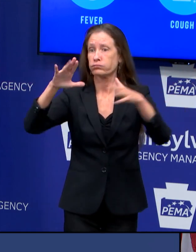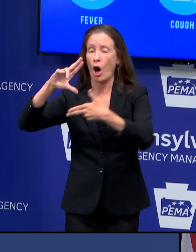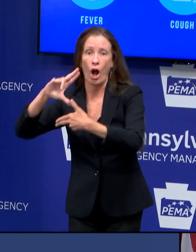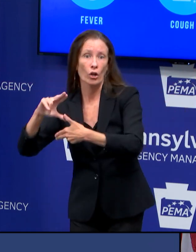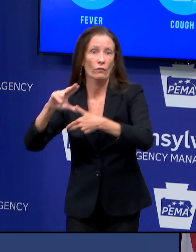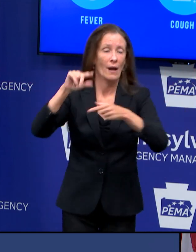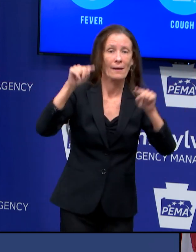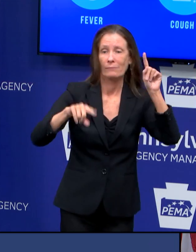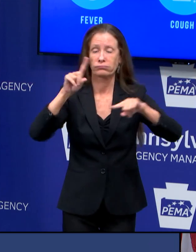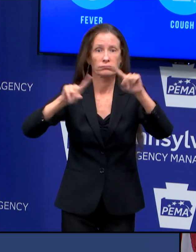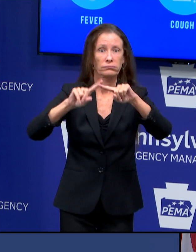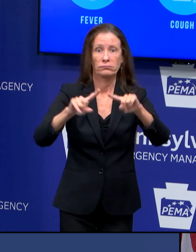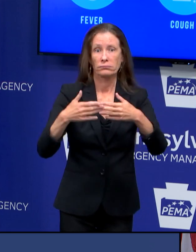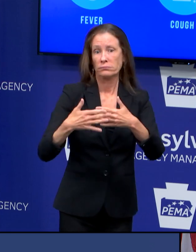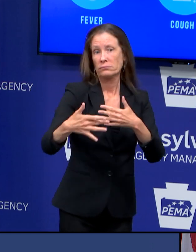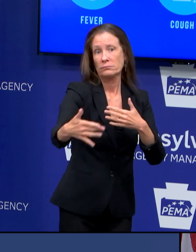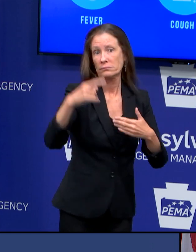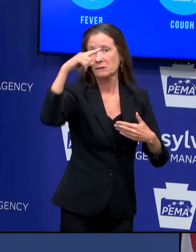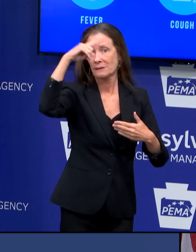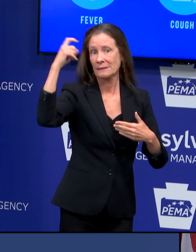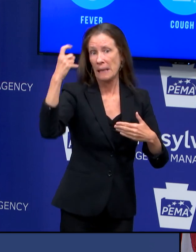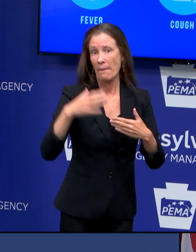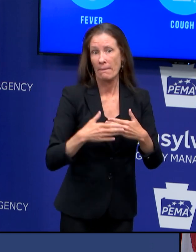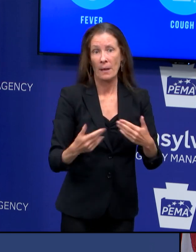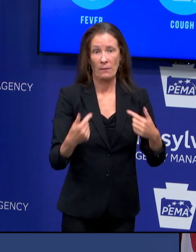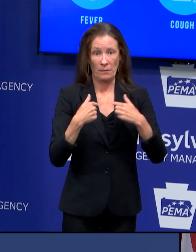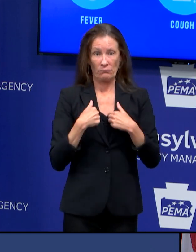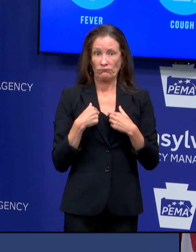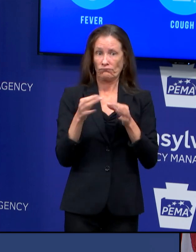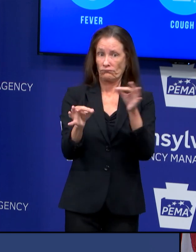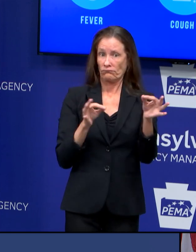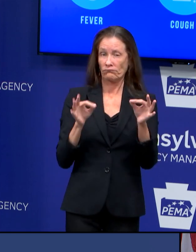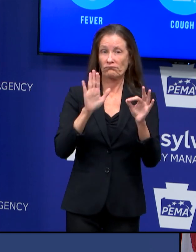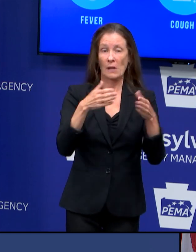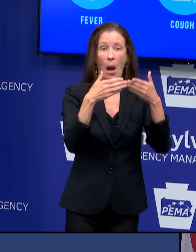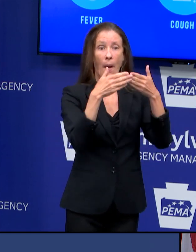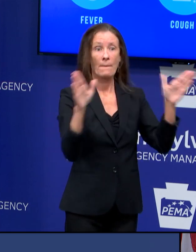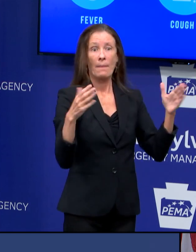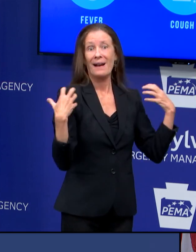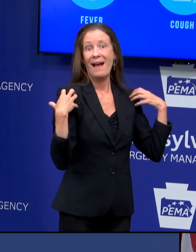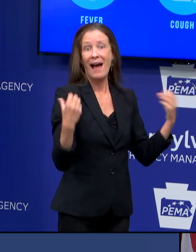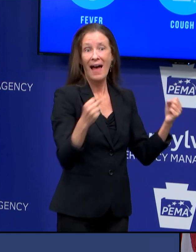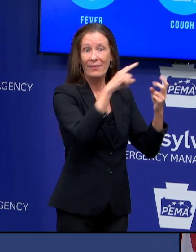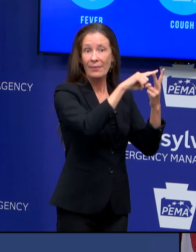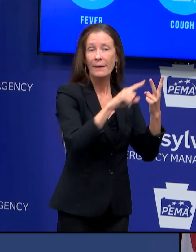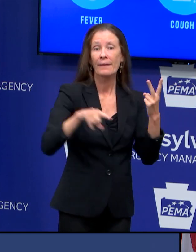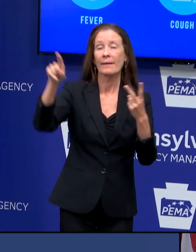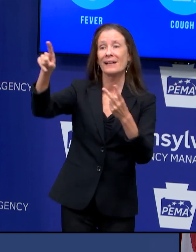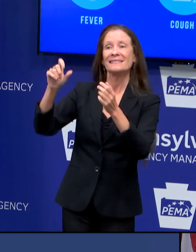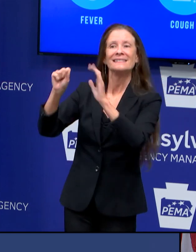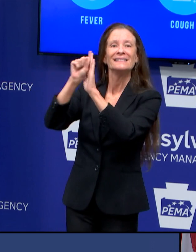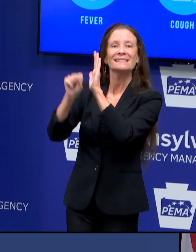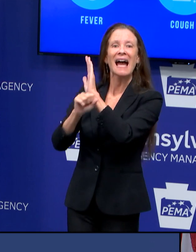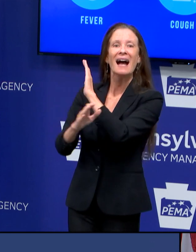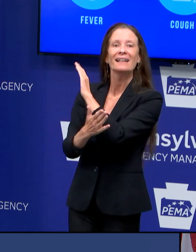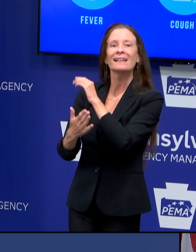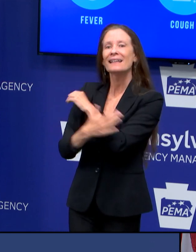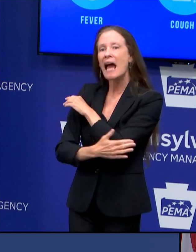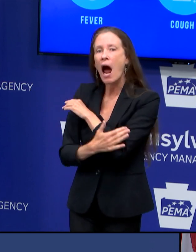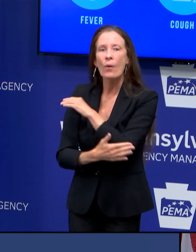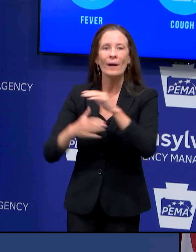public health professionals, as well as state, county, and local officials are taking measures to reduce the possible spread